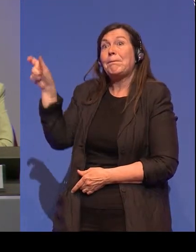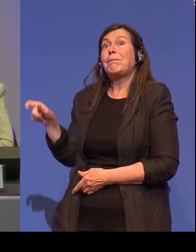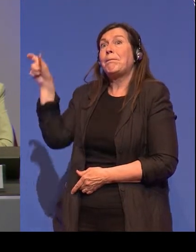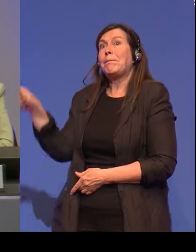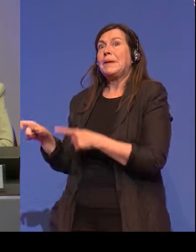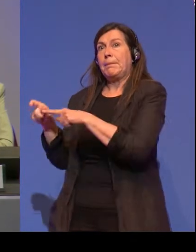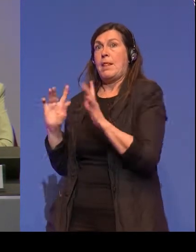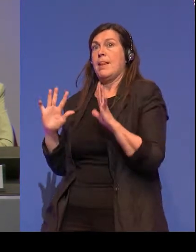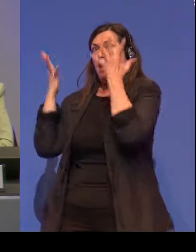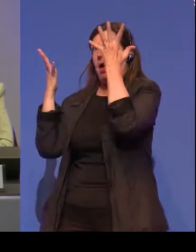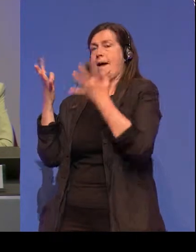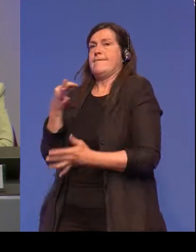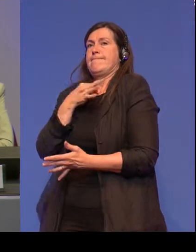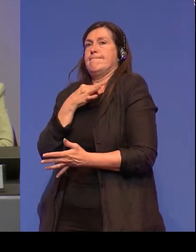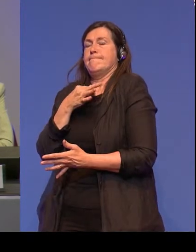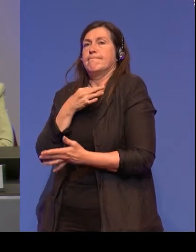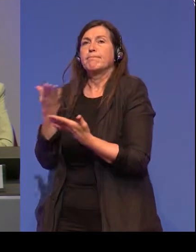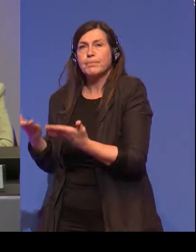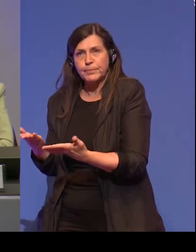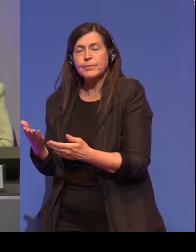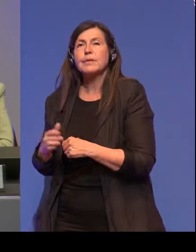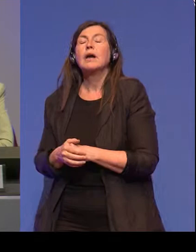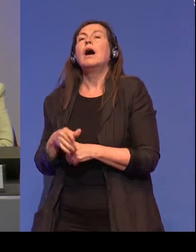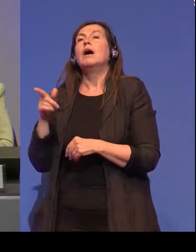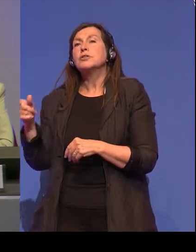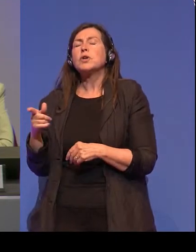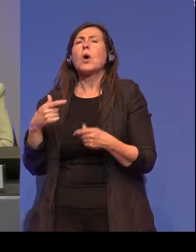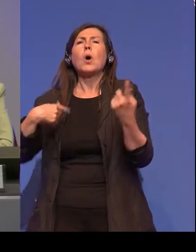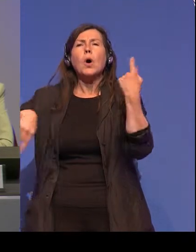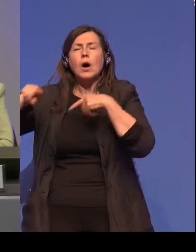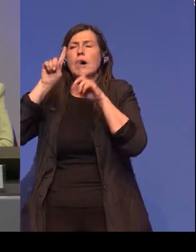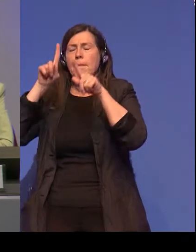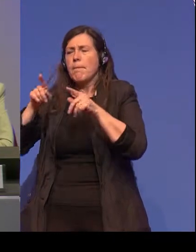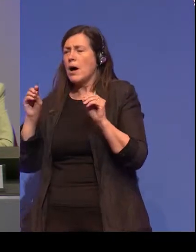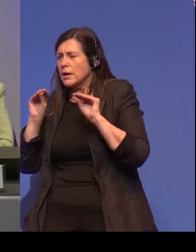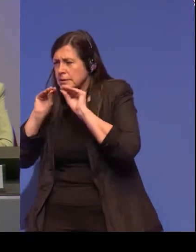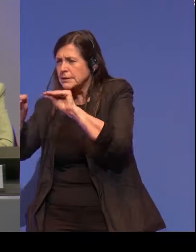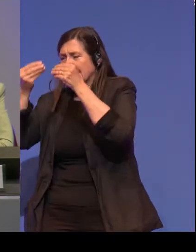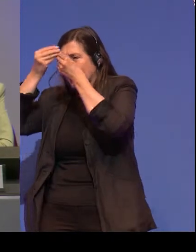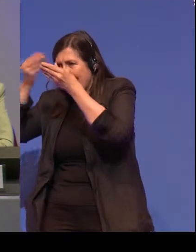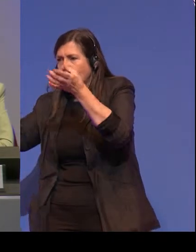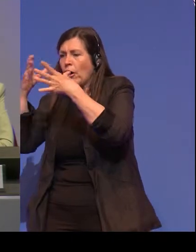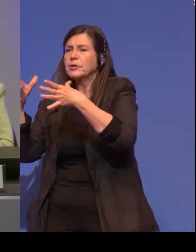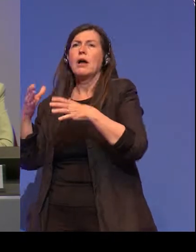for increasing the awareness, insurance literacy, and capacities of medium, small